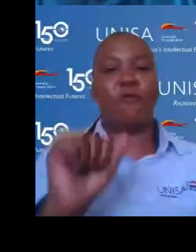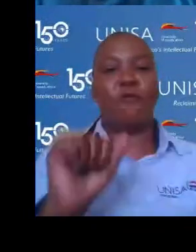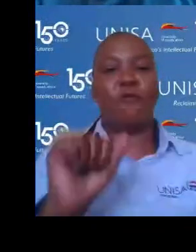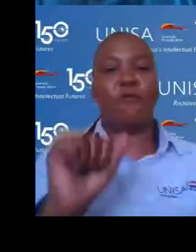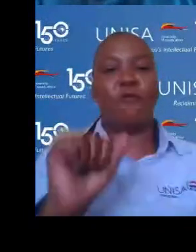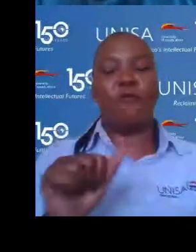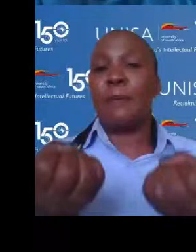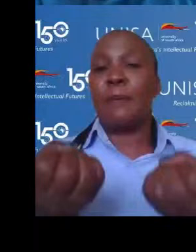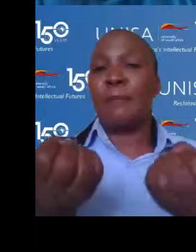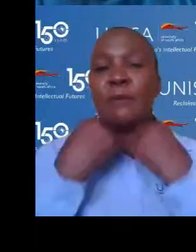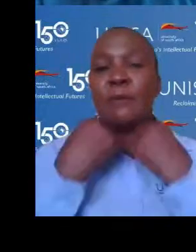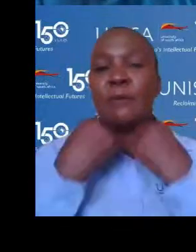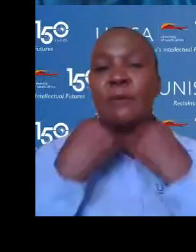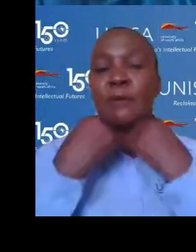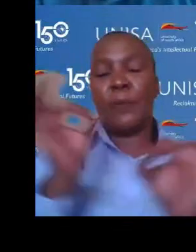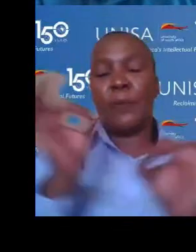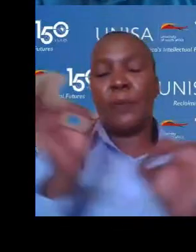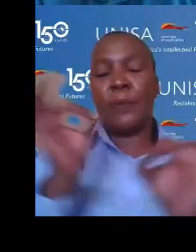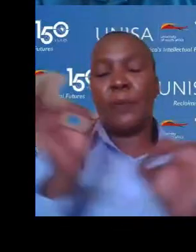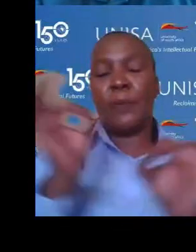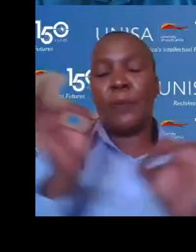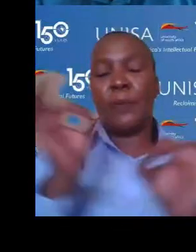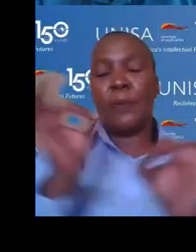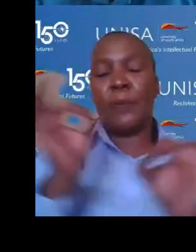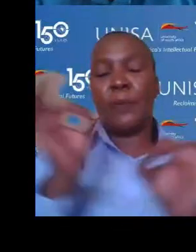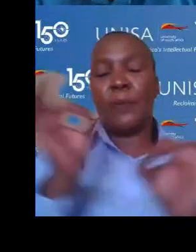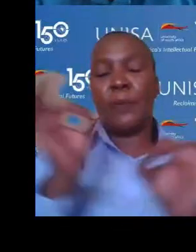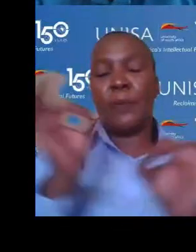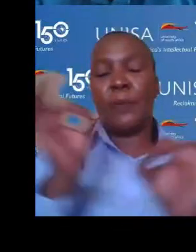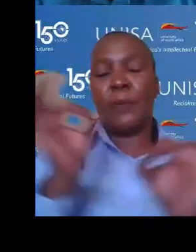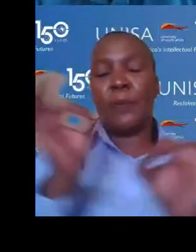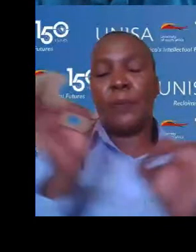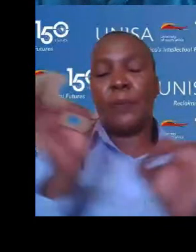It is important for you.